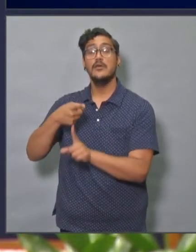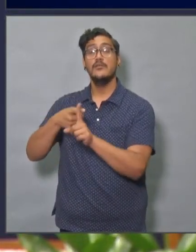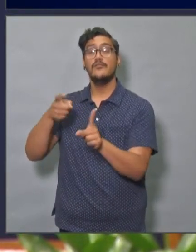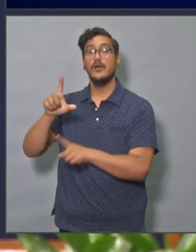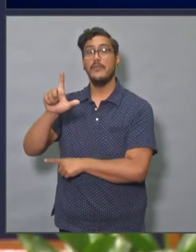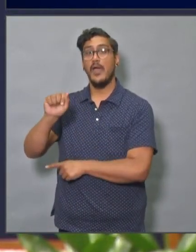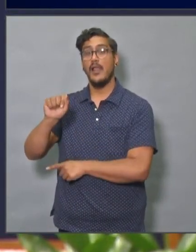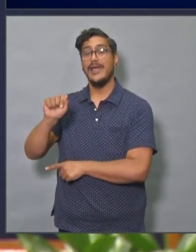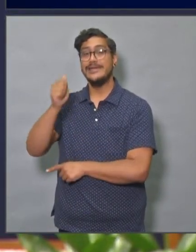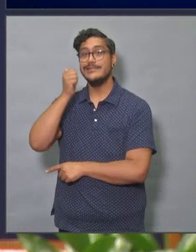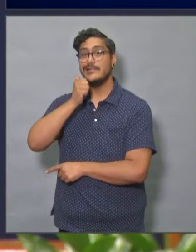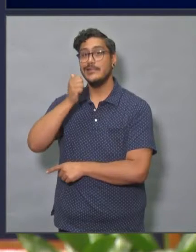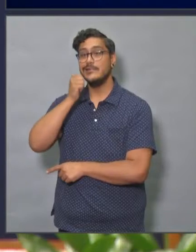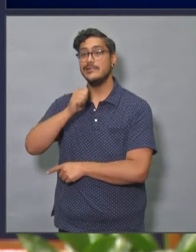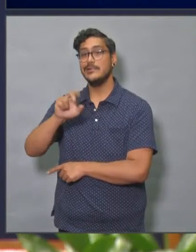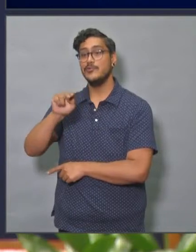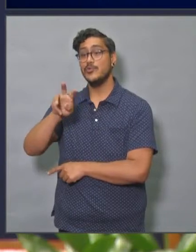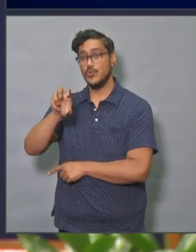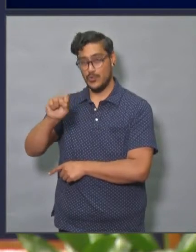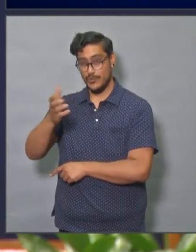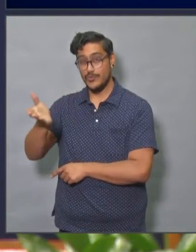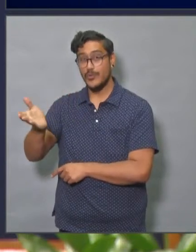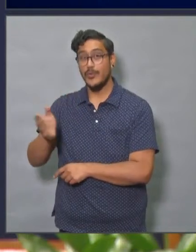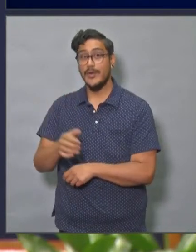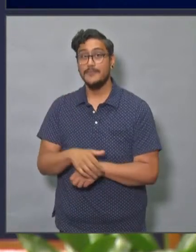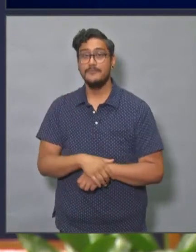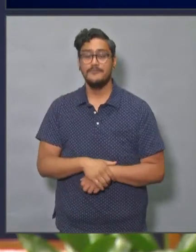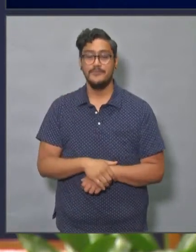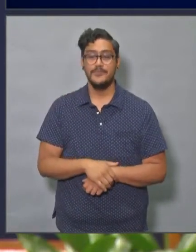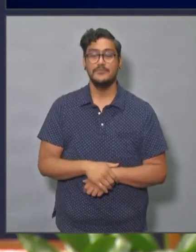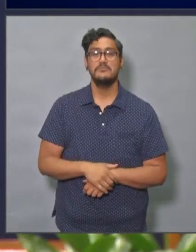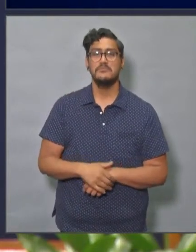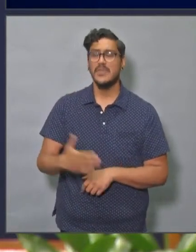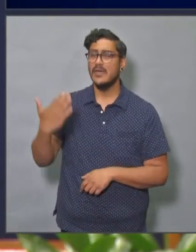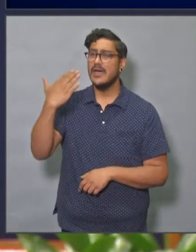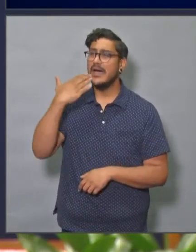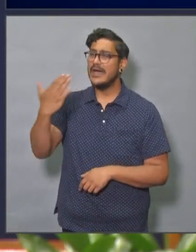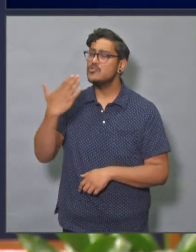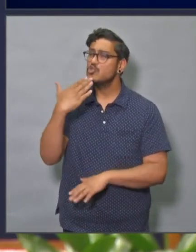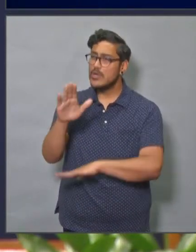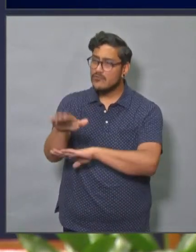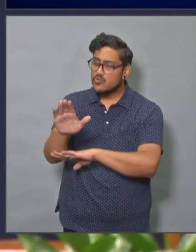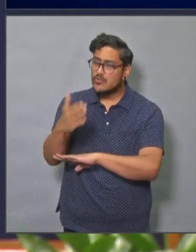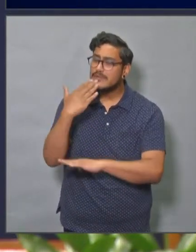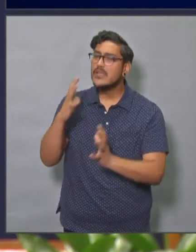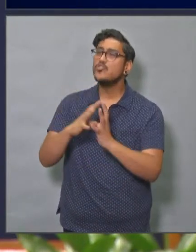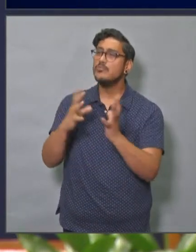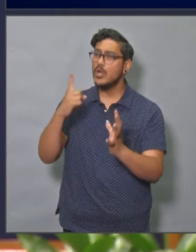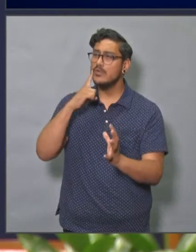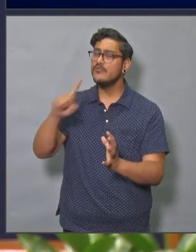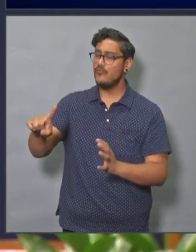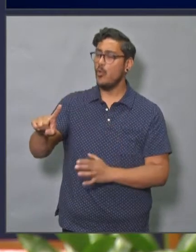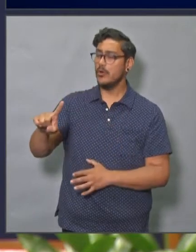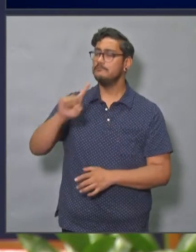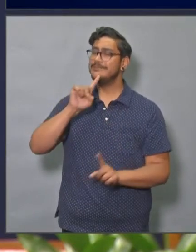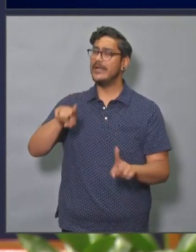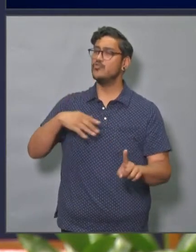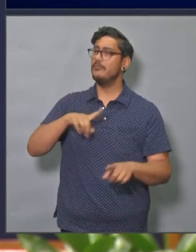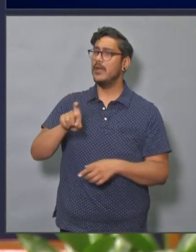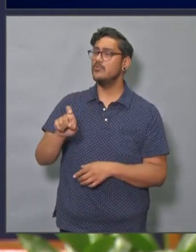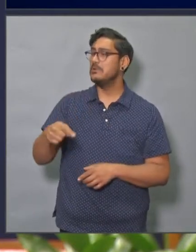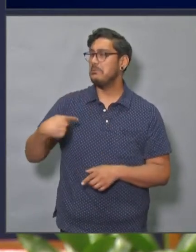LA Daily News. Please go ahead. Hi, good afternoon. Thanks so much for taking my question. I haven't had a chance